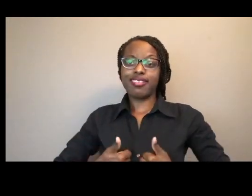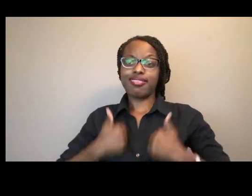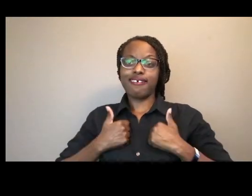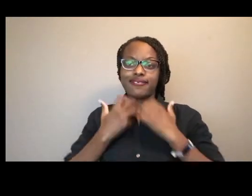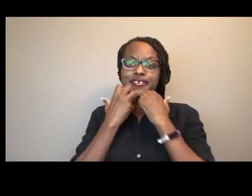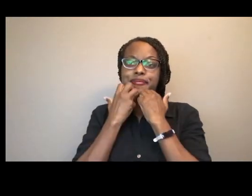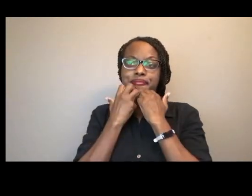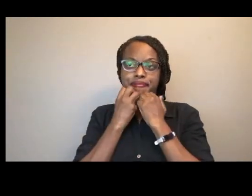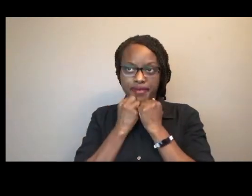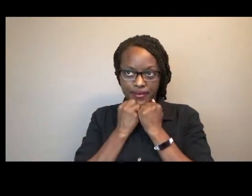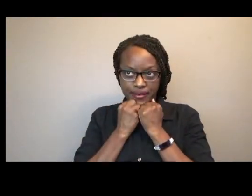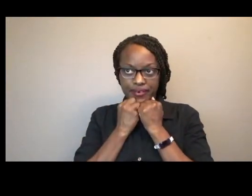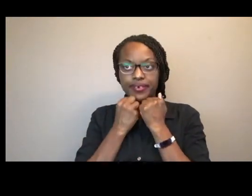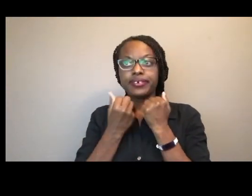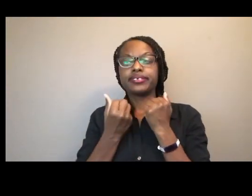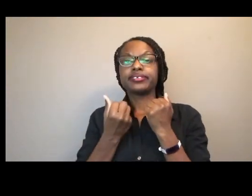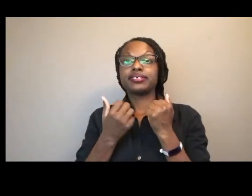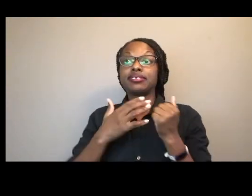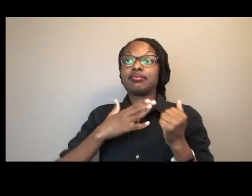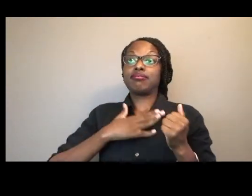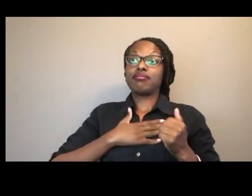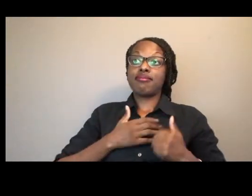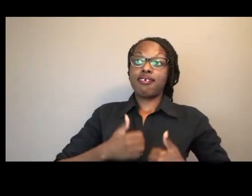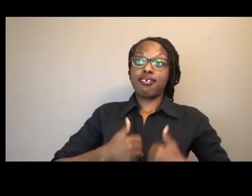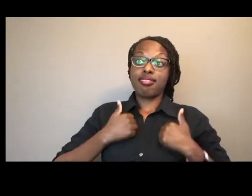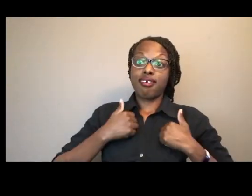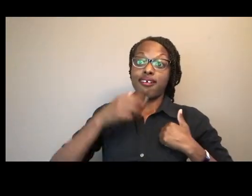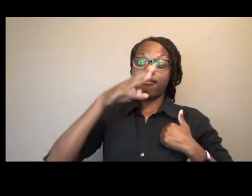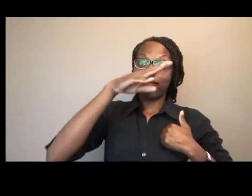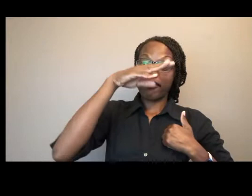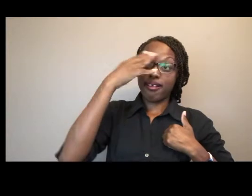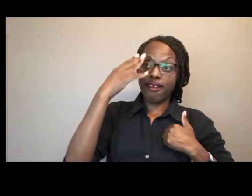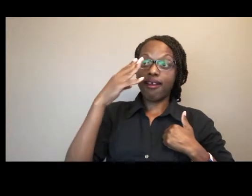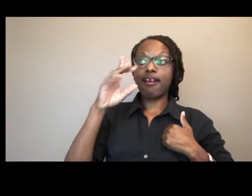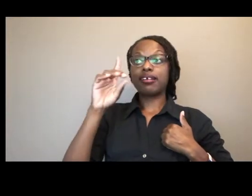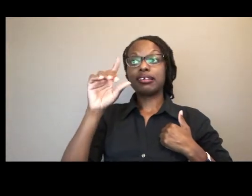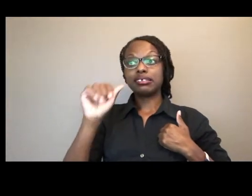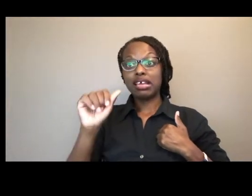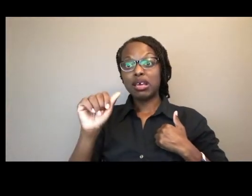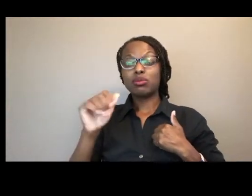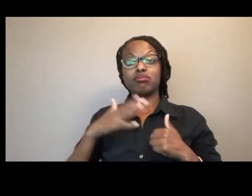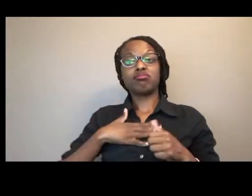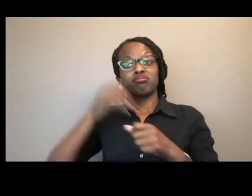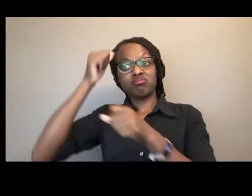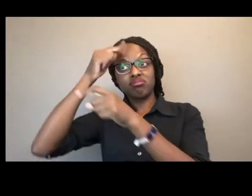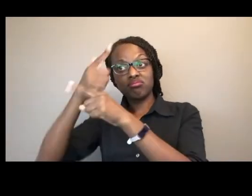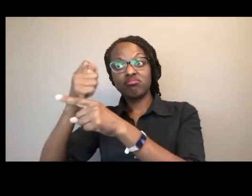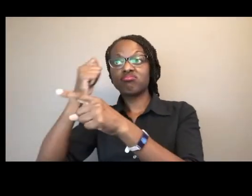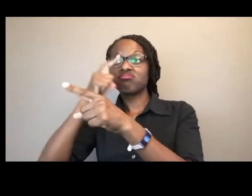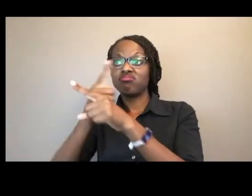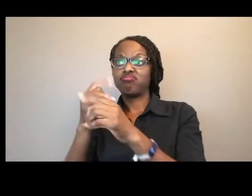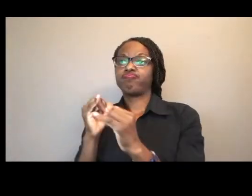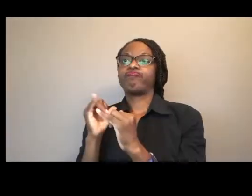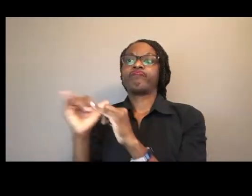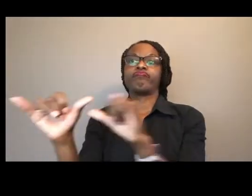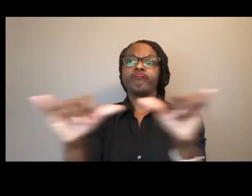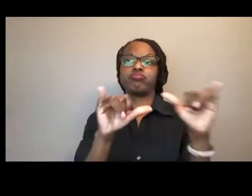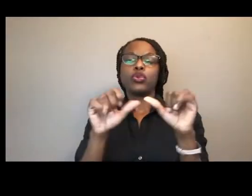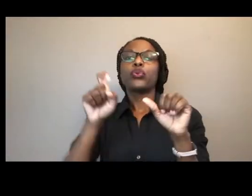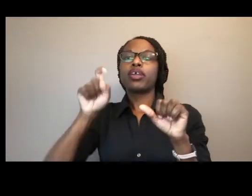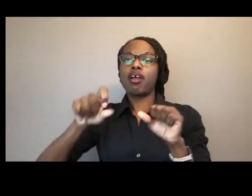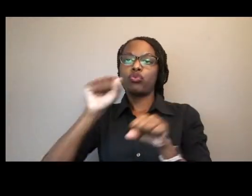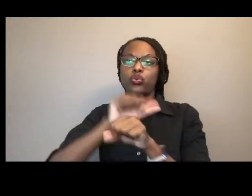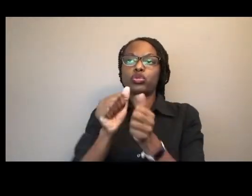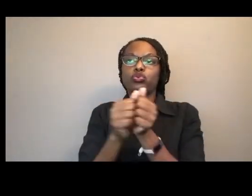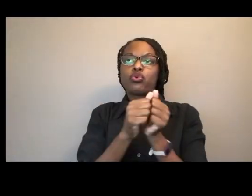I actually became involved in disability activism through writing. I'm